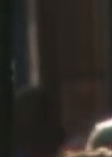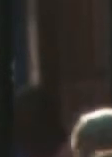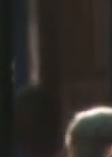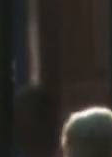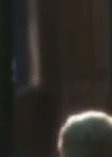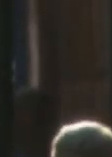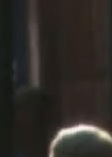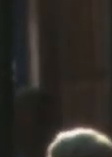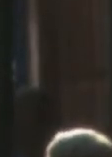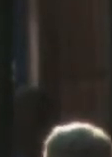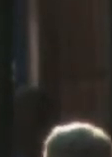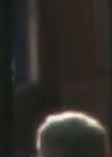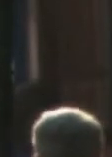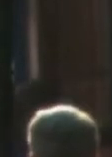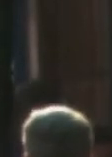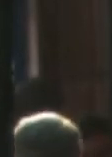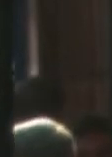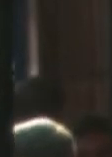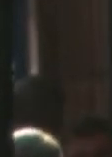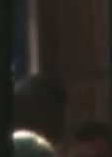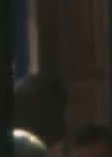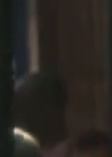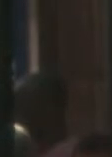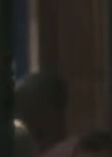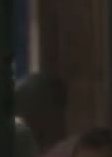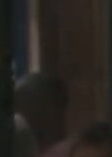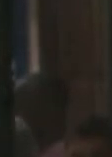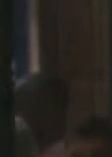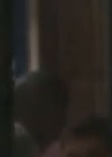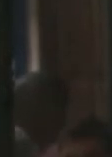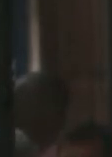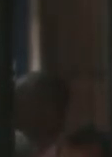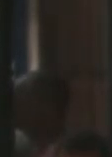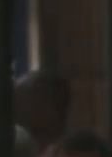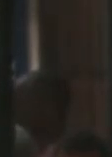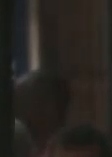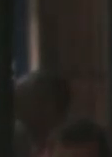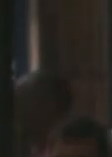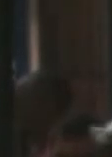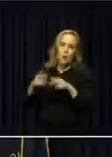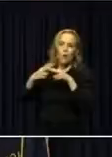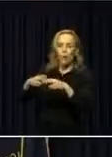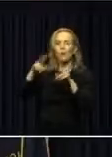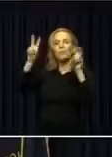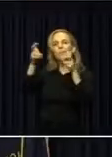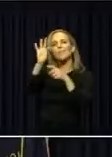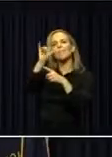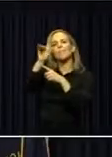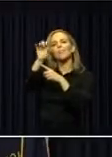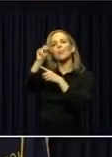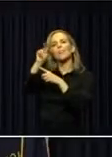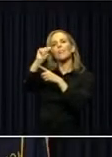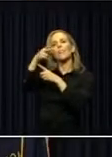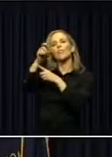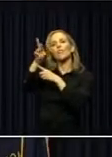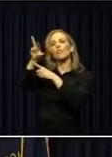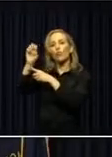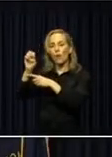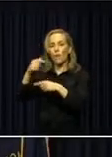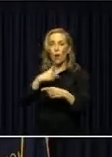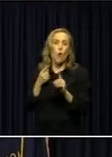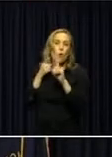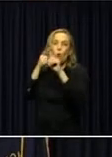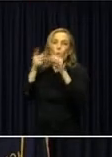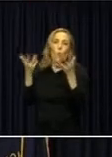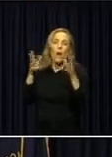will not light up green tonight. Governor Beshear continued to stress the importance of social distancing especially over the